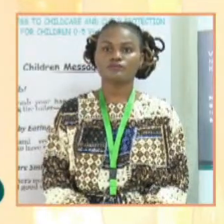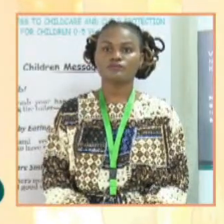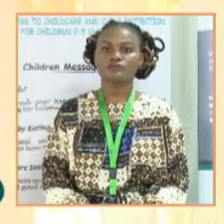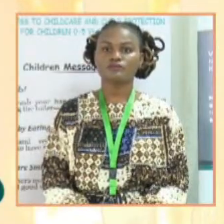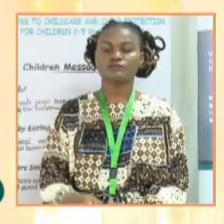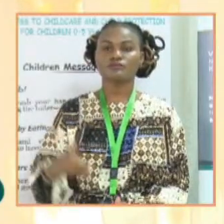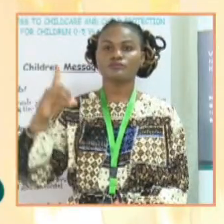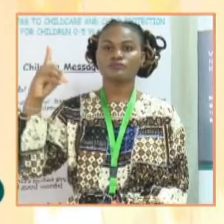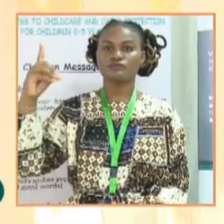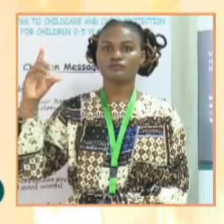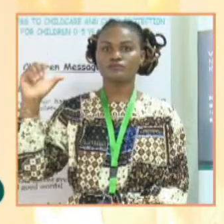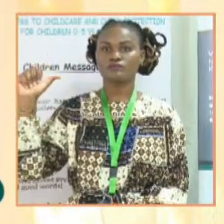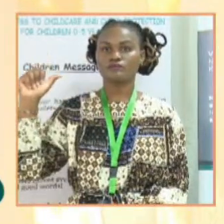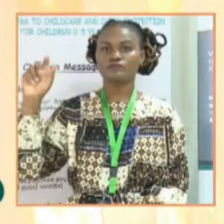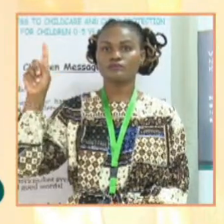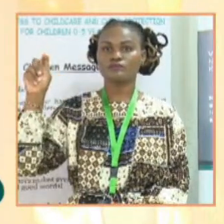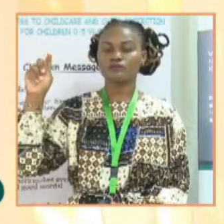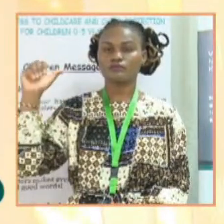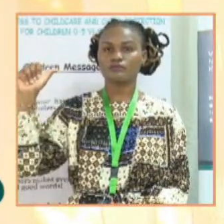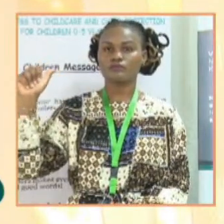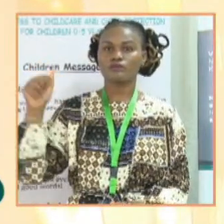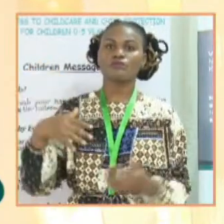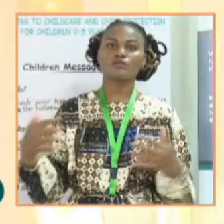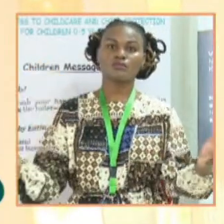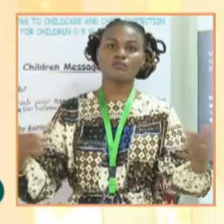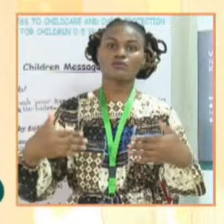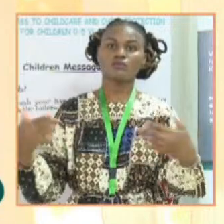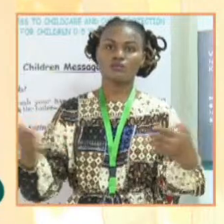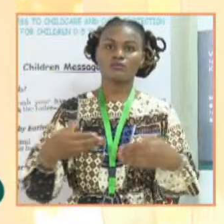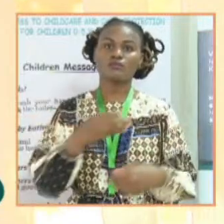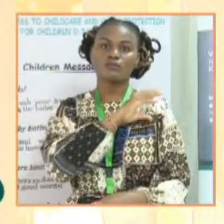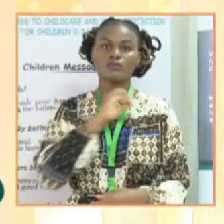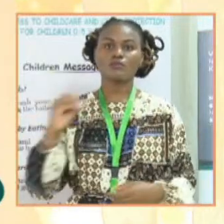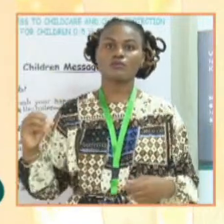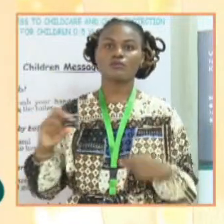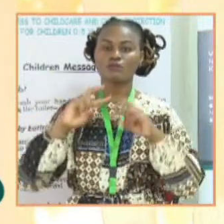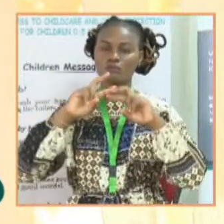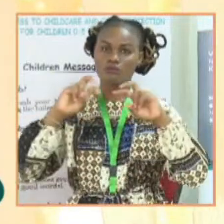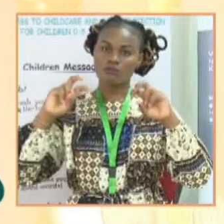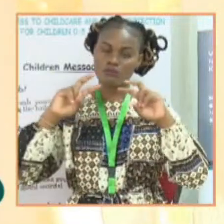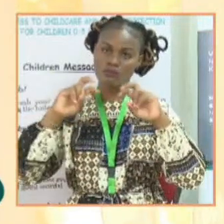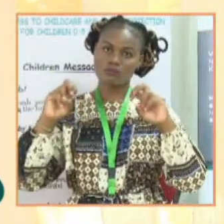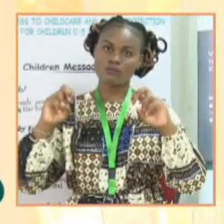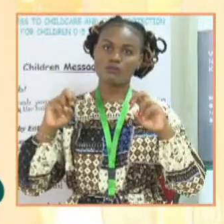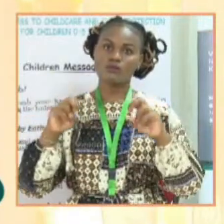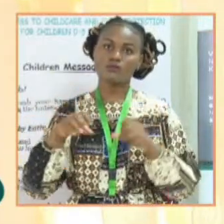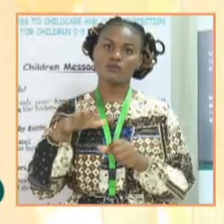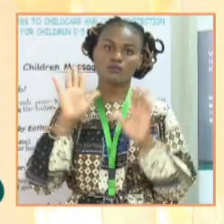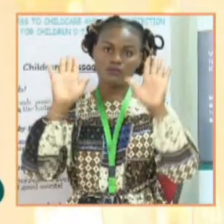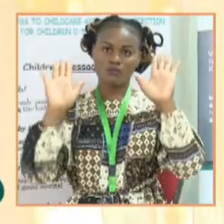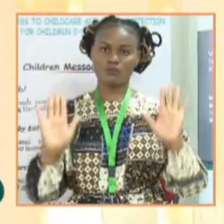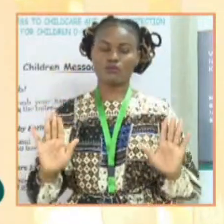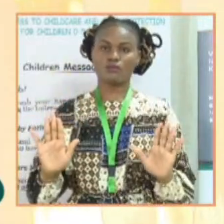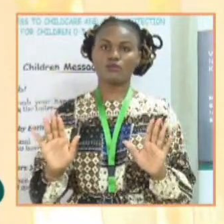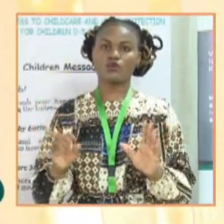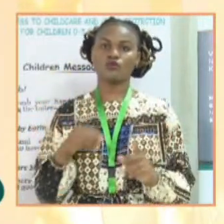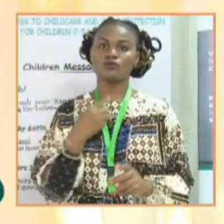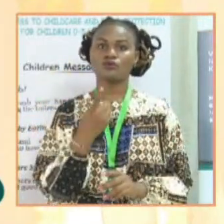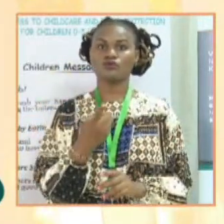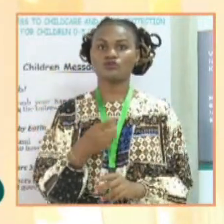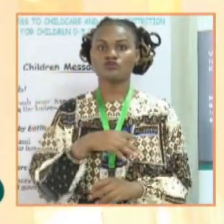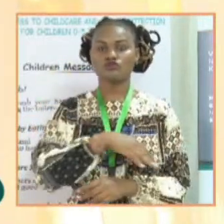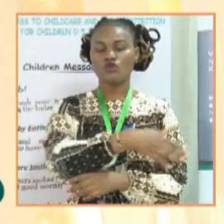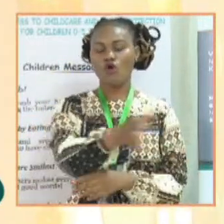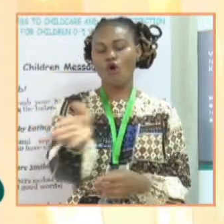collection and analysis, presents a great opportunity for us here. So I would like to urge us, as we interrogate the data which